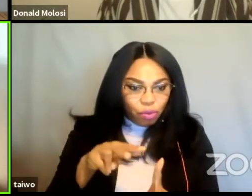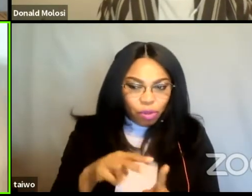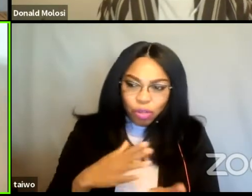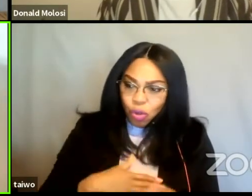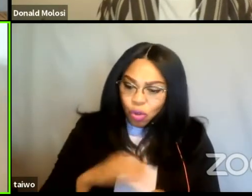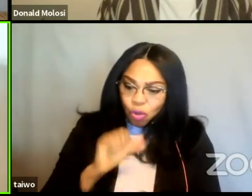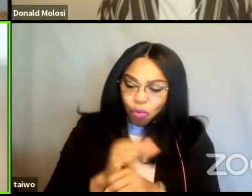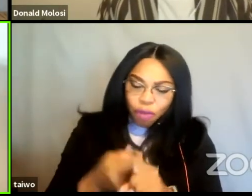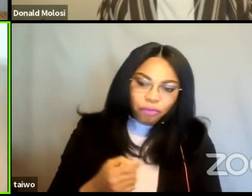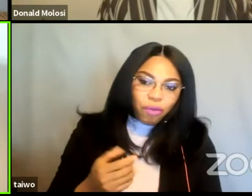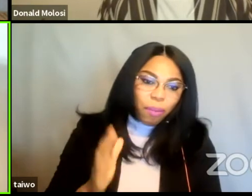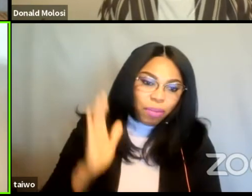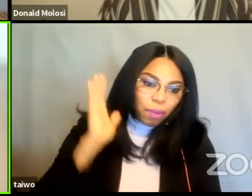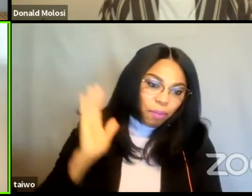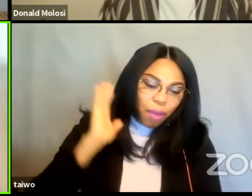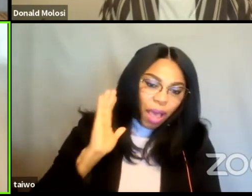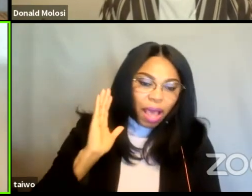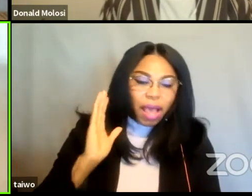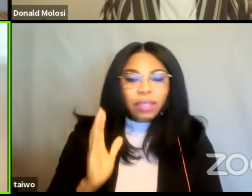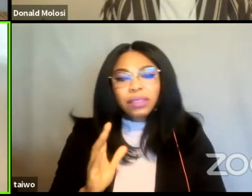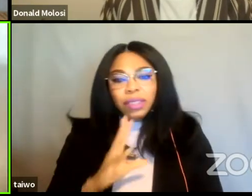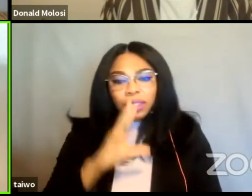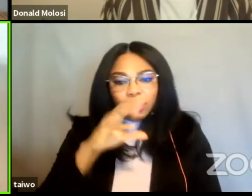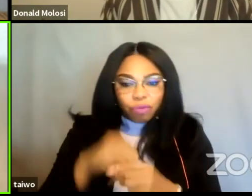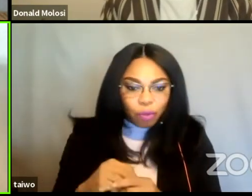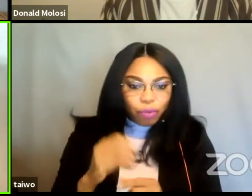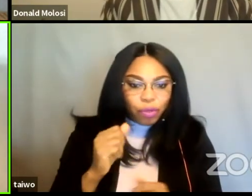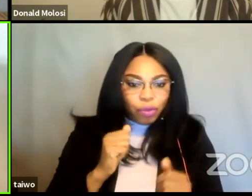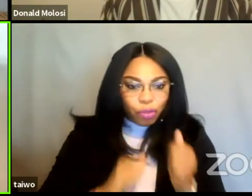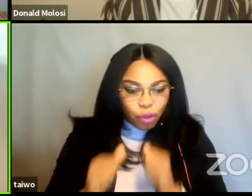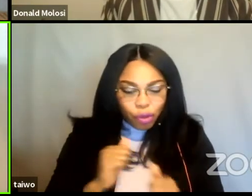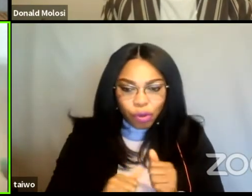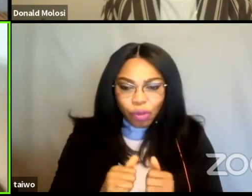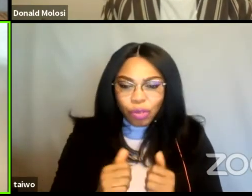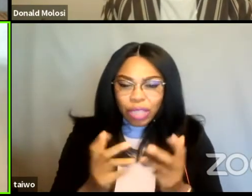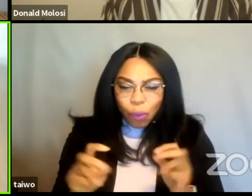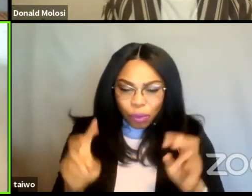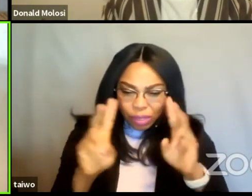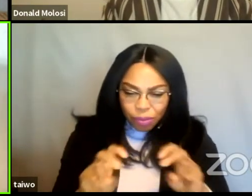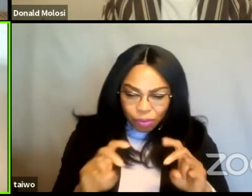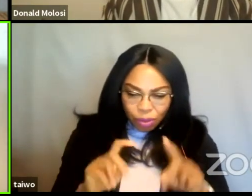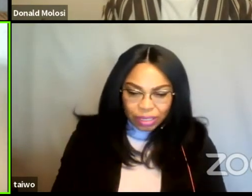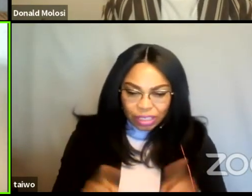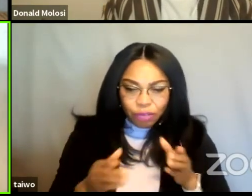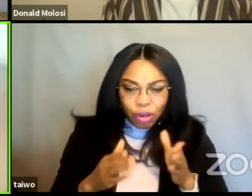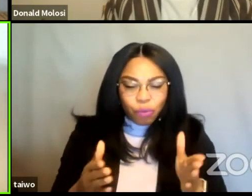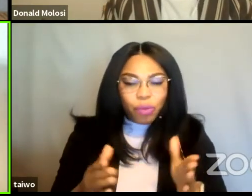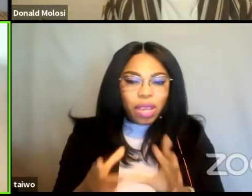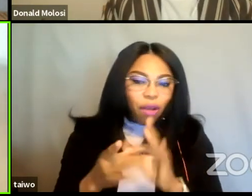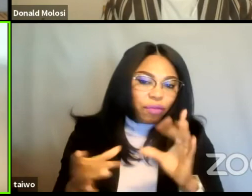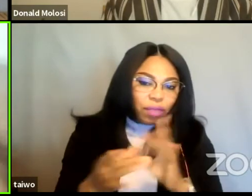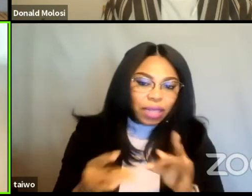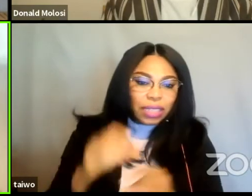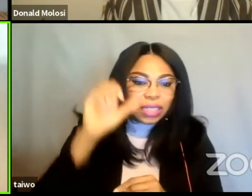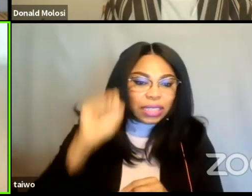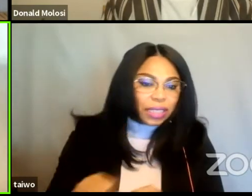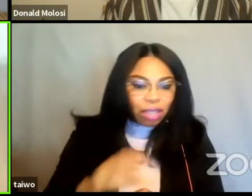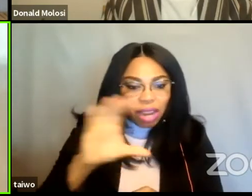past, engaged with poor theater, and I wanted to explore a different way of telling South African stories,